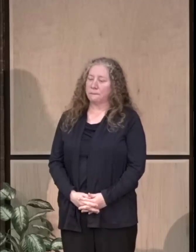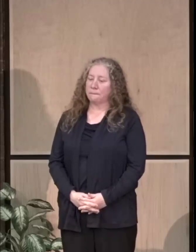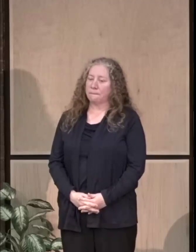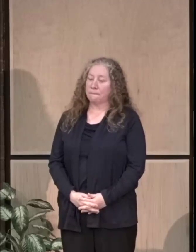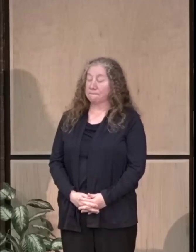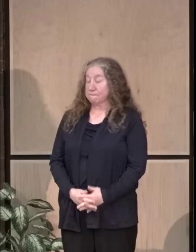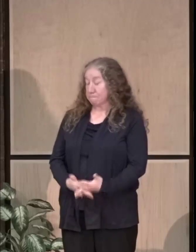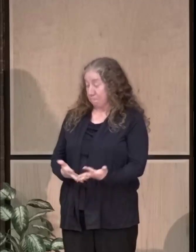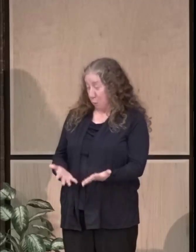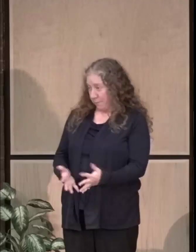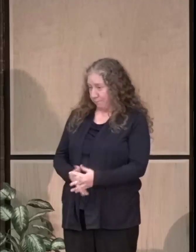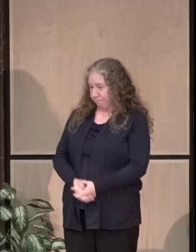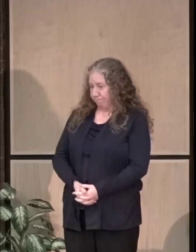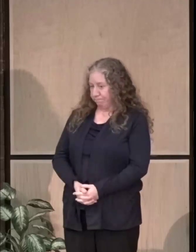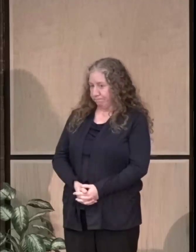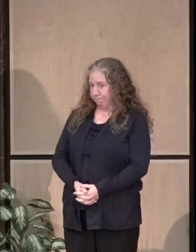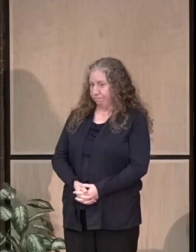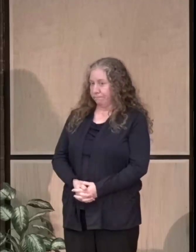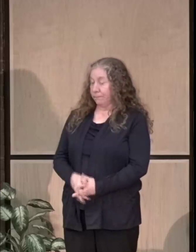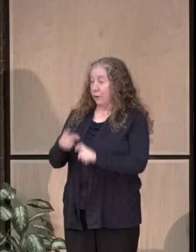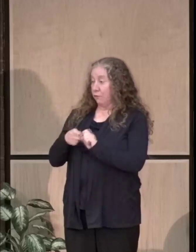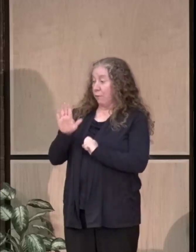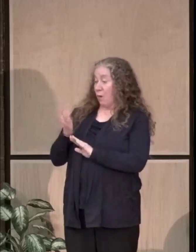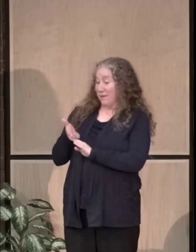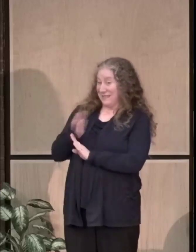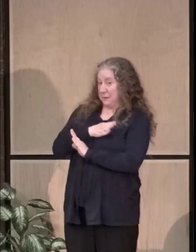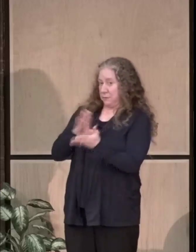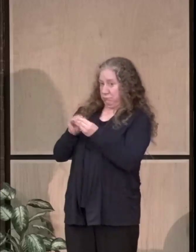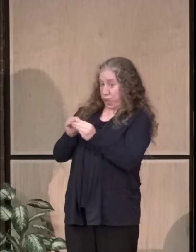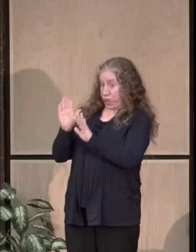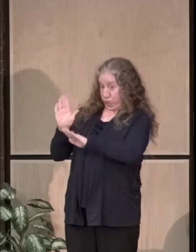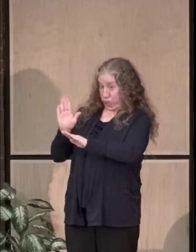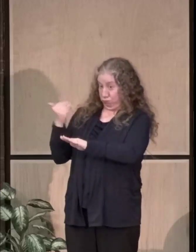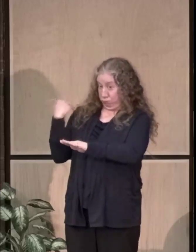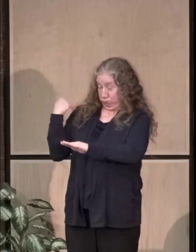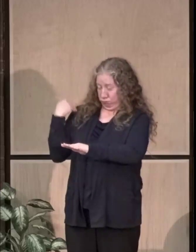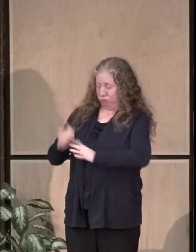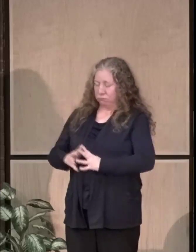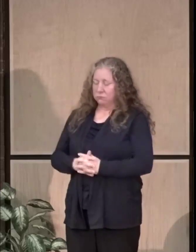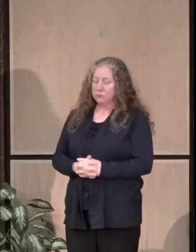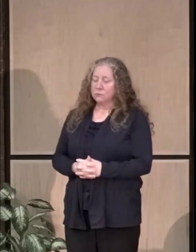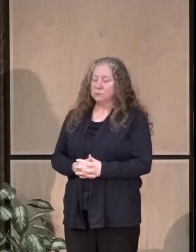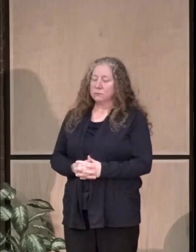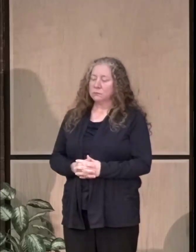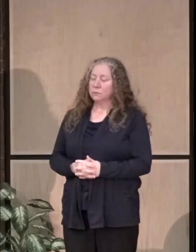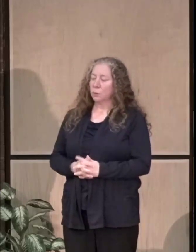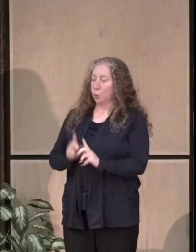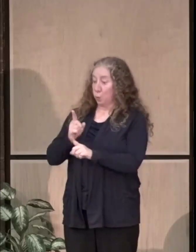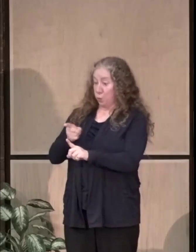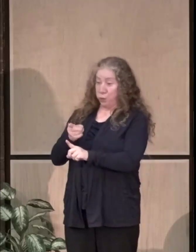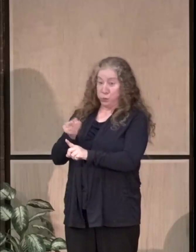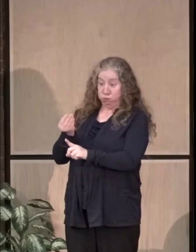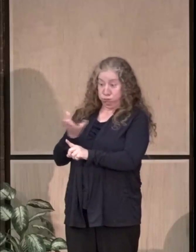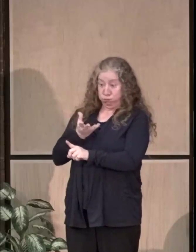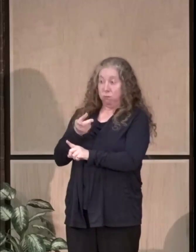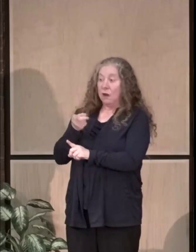as I understood your testimony from the last session, You said that you were